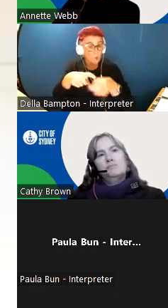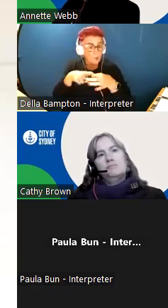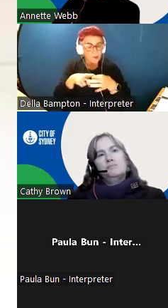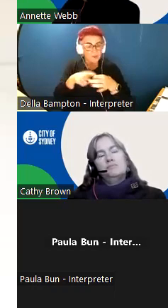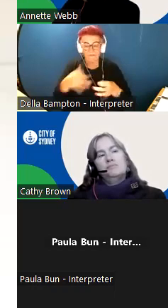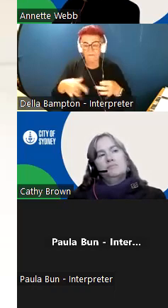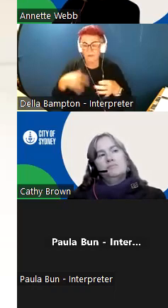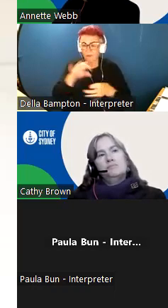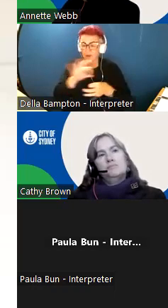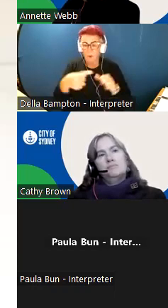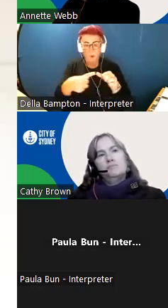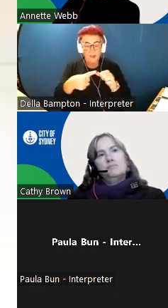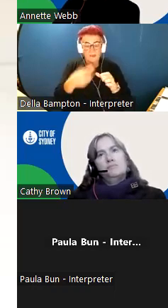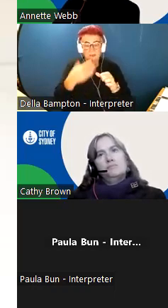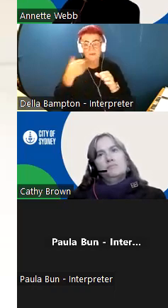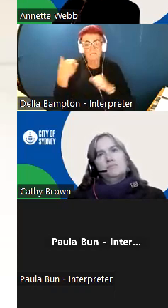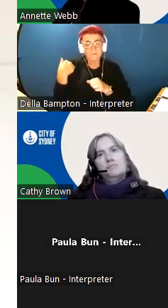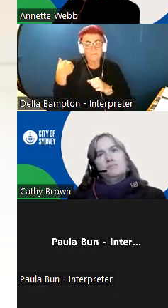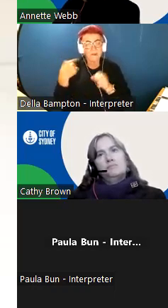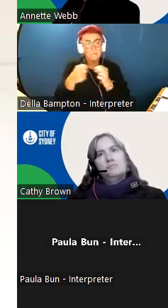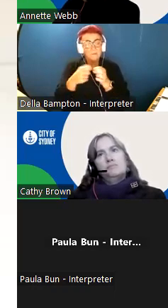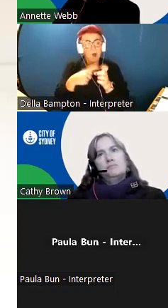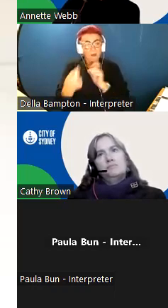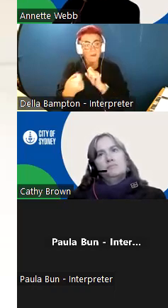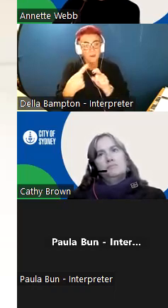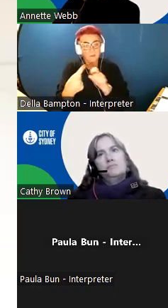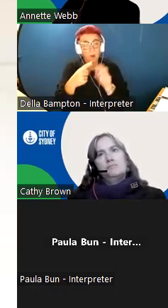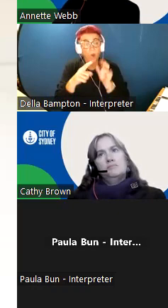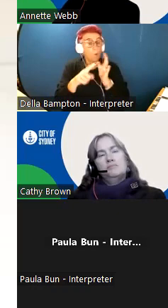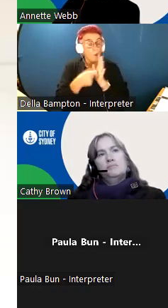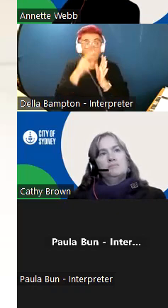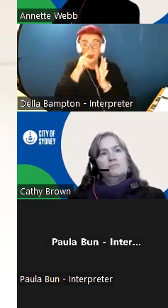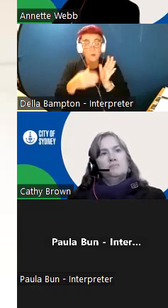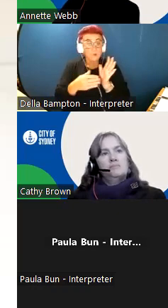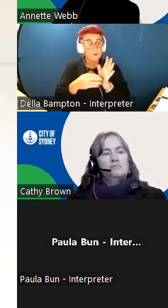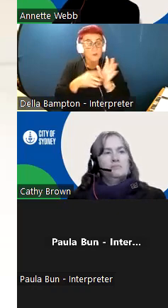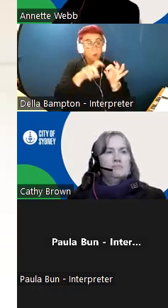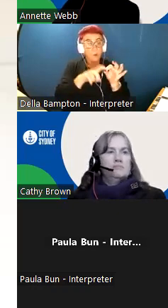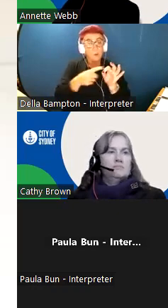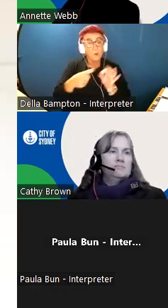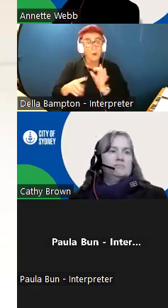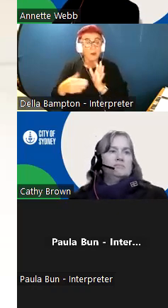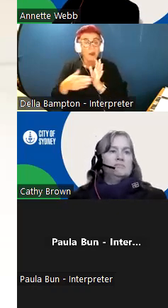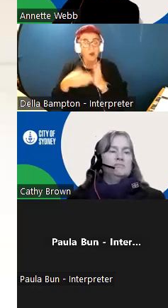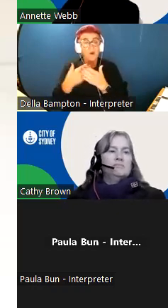documents, please reach out to us on email, or you can also do it by the Q&A today in the Q&A function of the Zoom